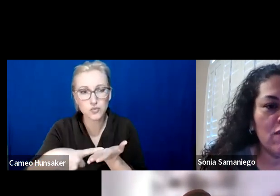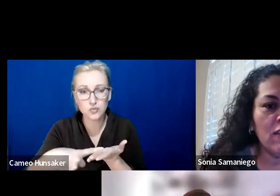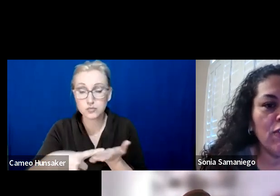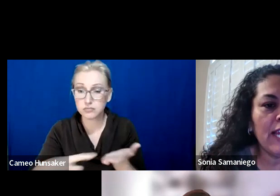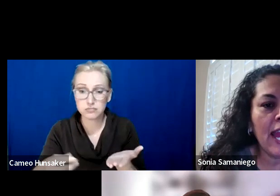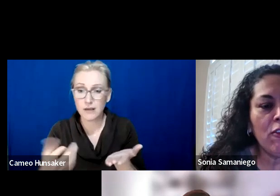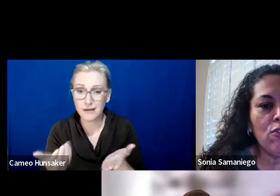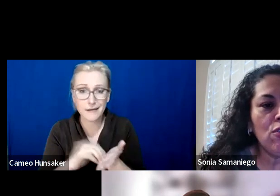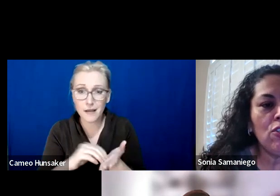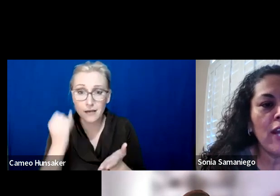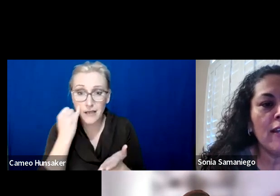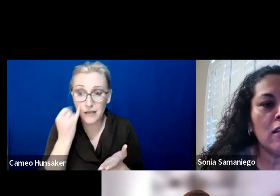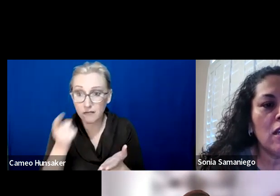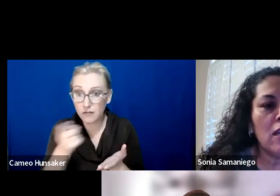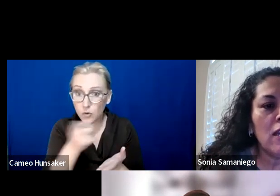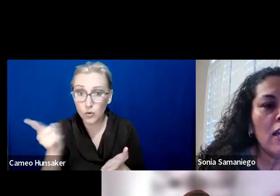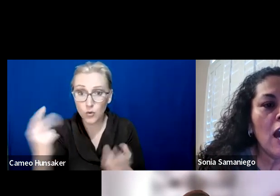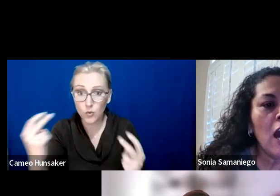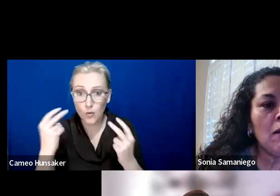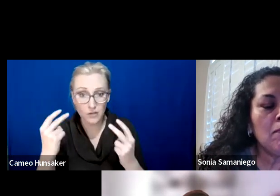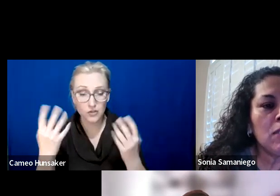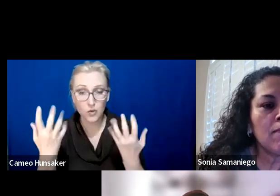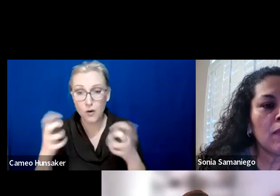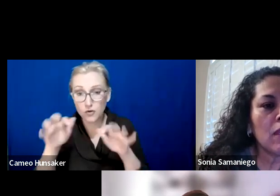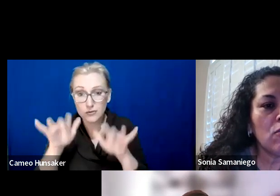any questions, feel free to add those to the chat.